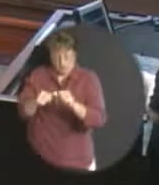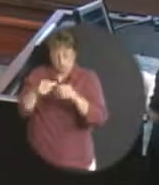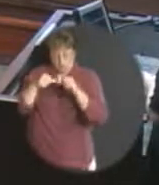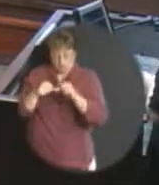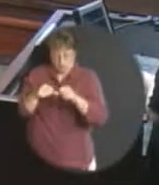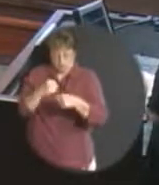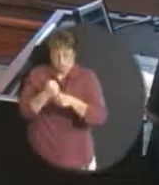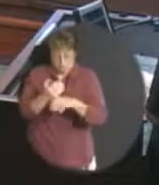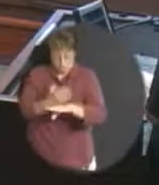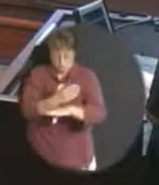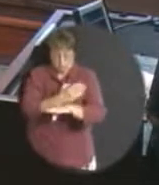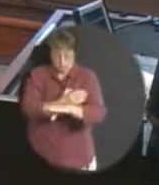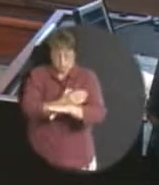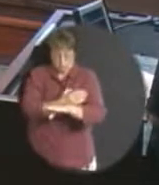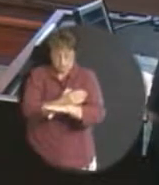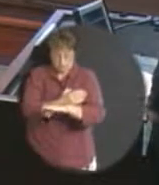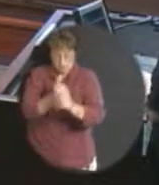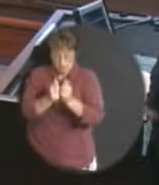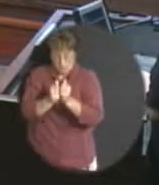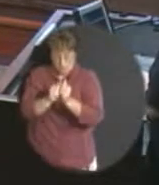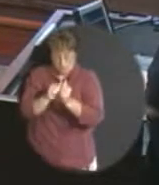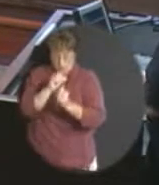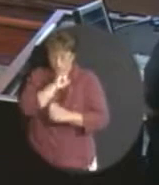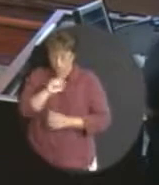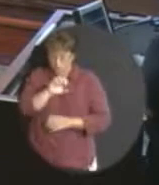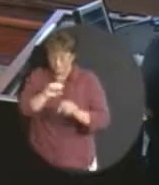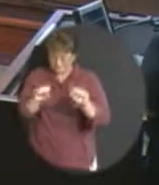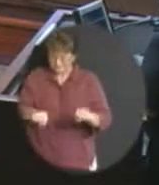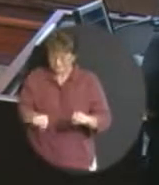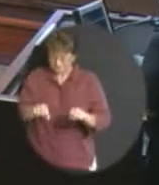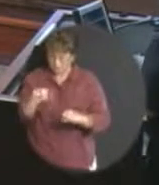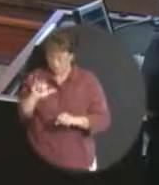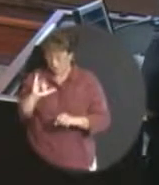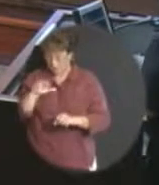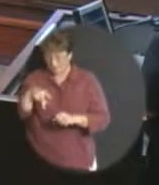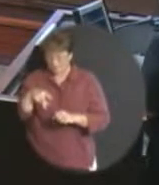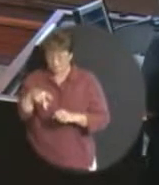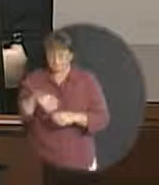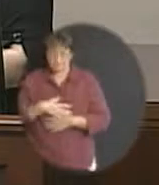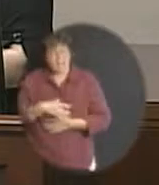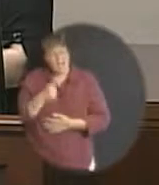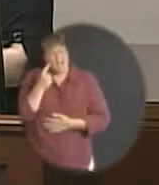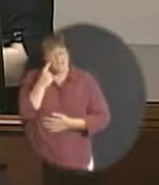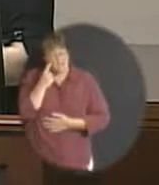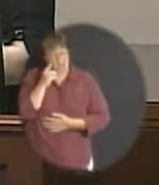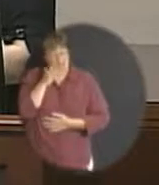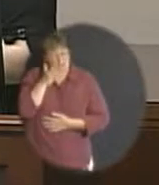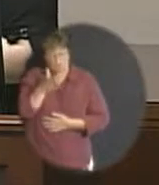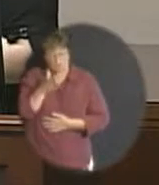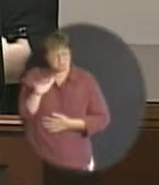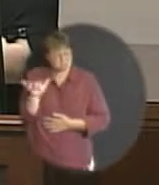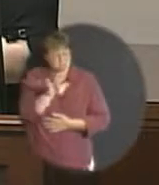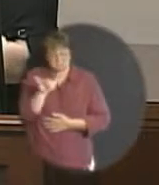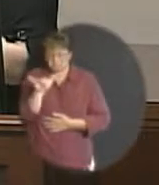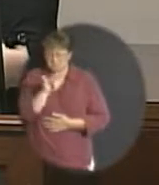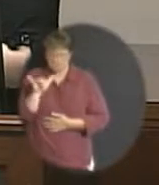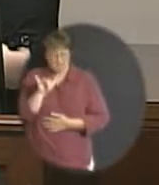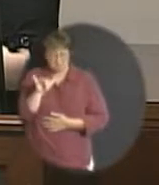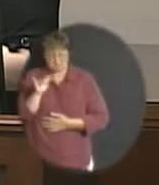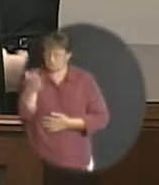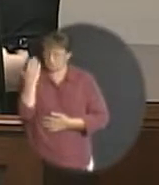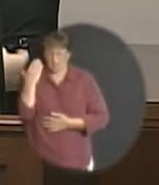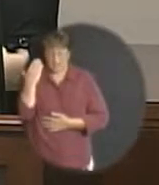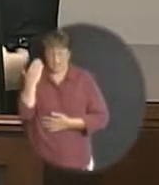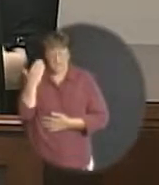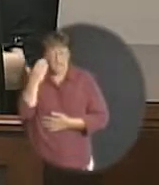seen under the old system that we all didn't care for? I think we'll still be able to do it in the same fashion that we've done. It's going to look